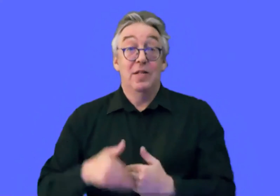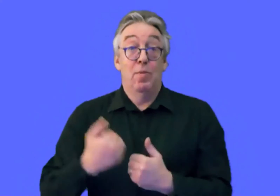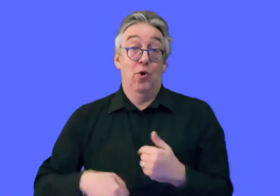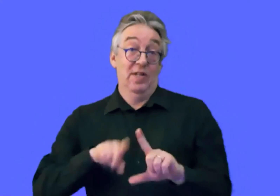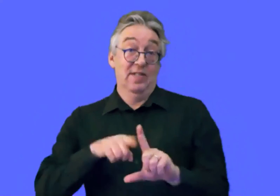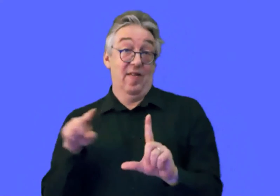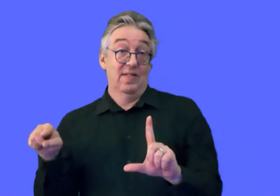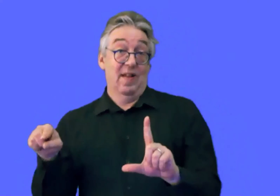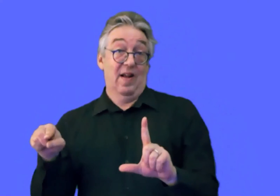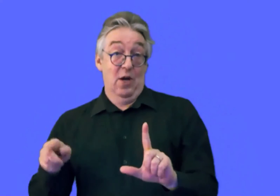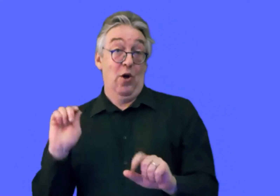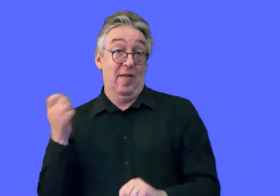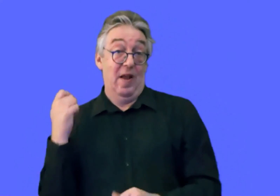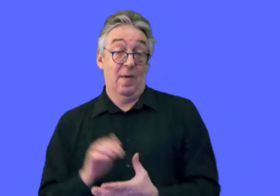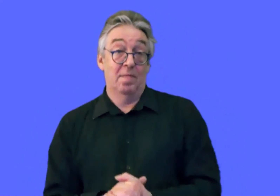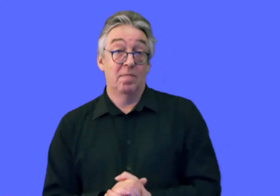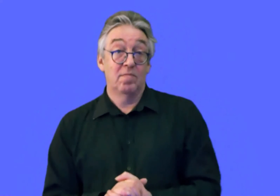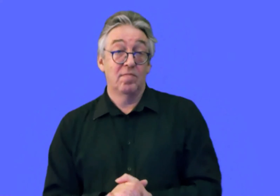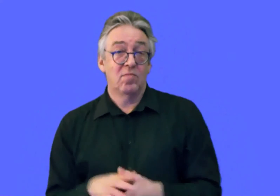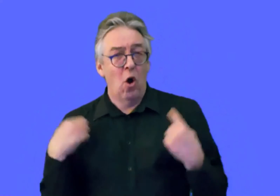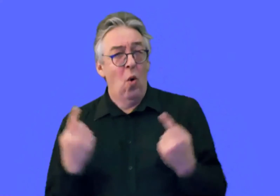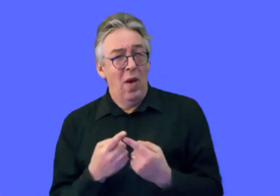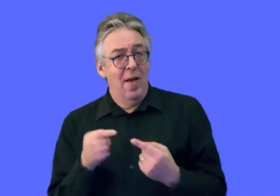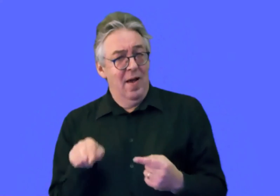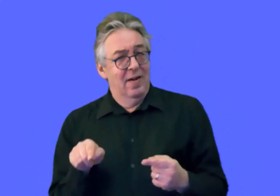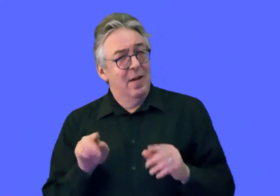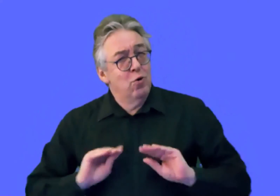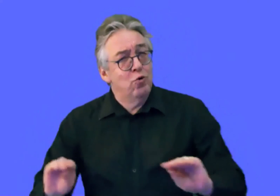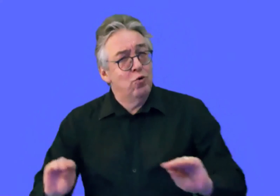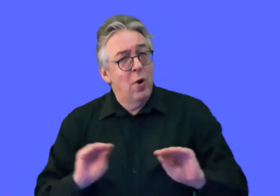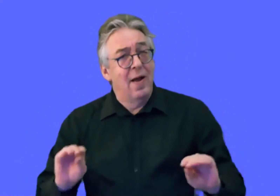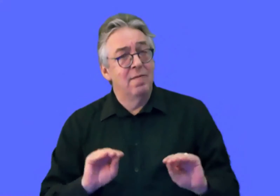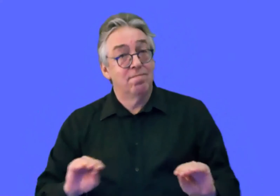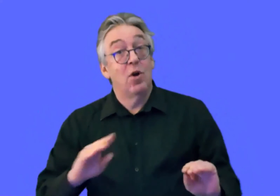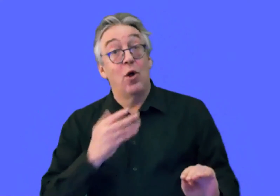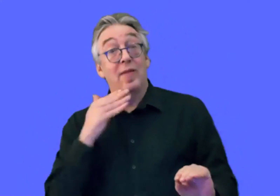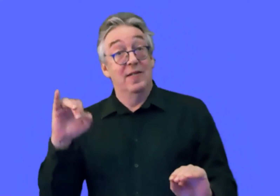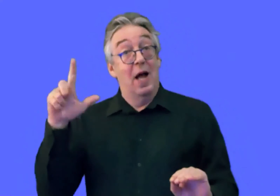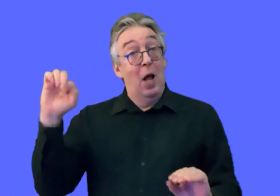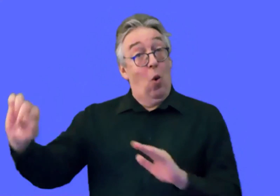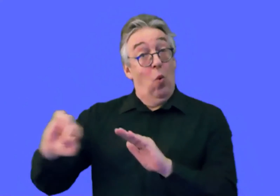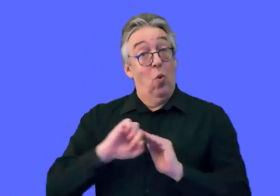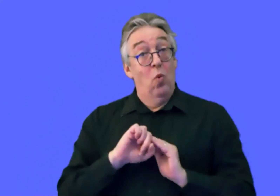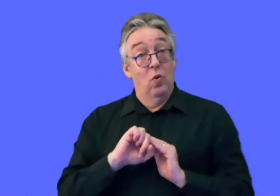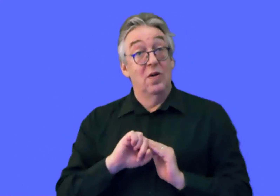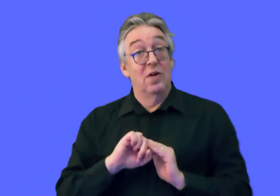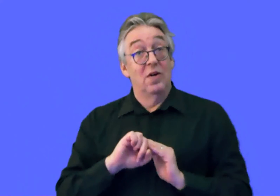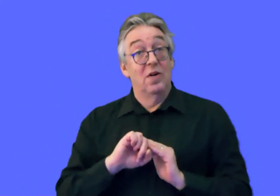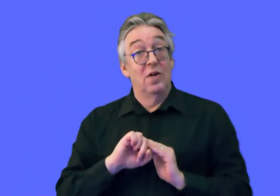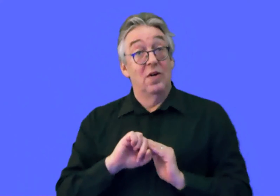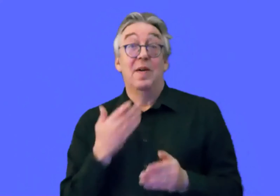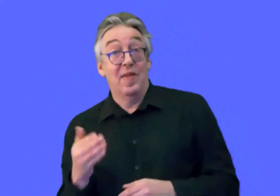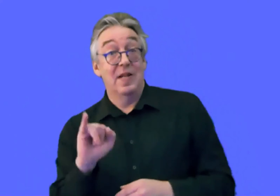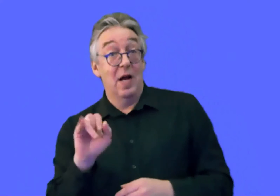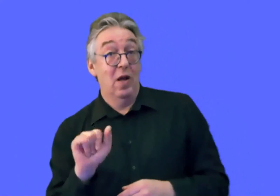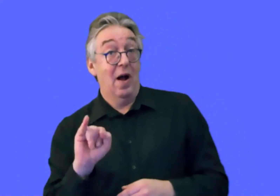that were deliberated on during this meeting that was supported by ILO through i2i